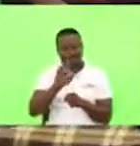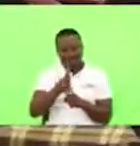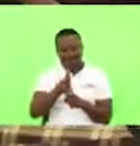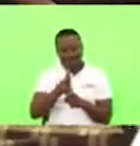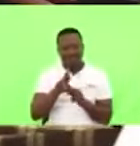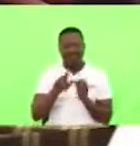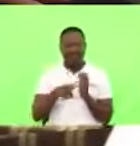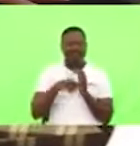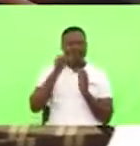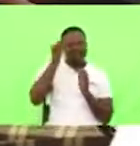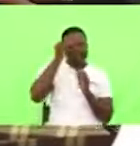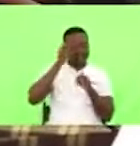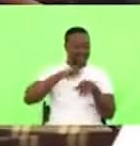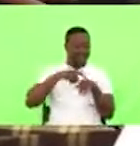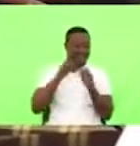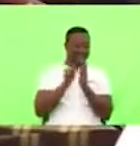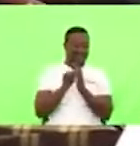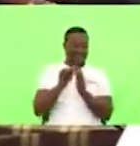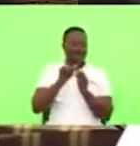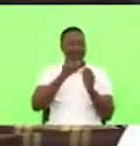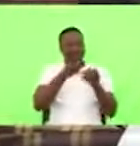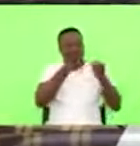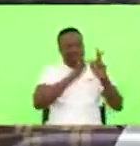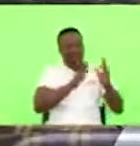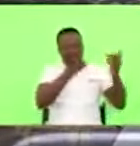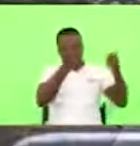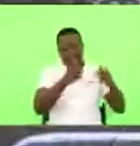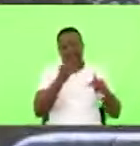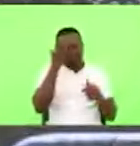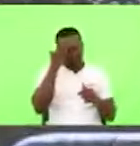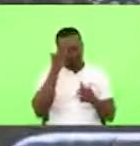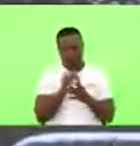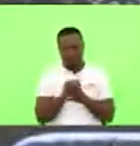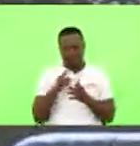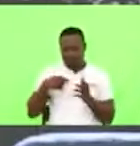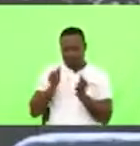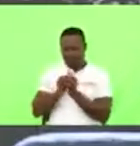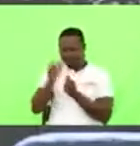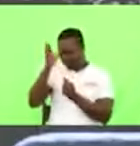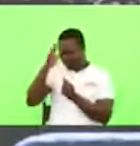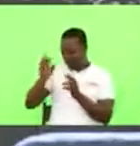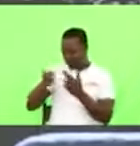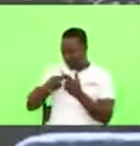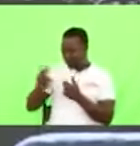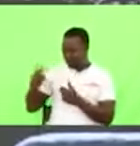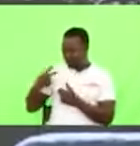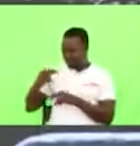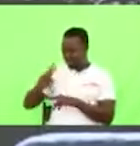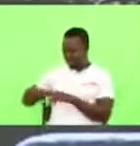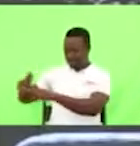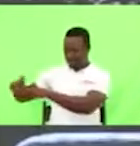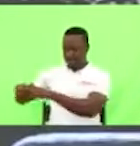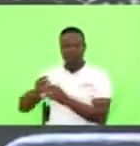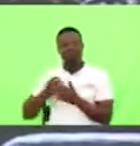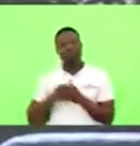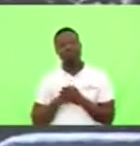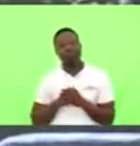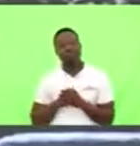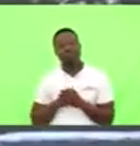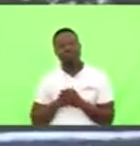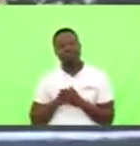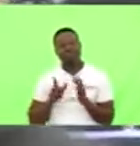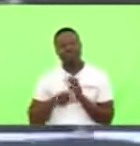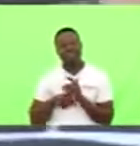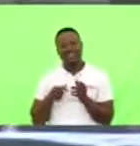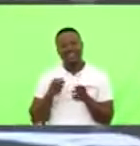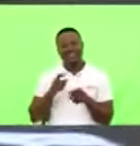And I knew the time that they were supposed to come. I was with my dad alone in the room. Then